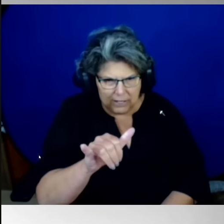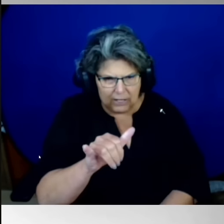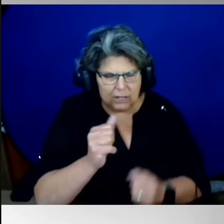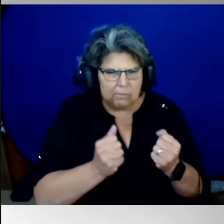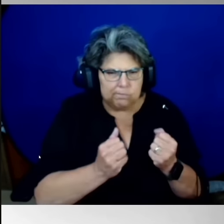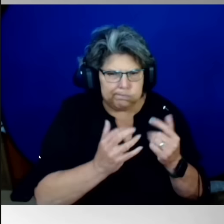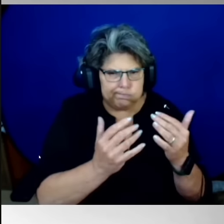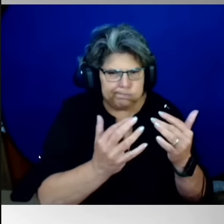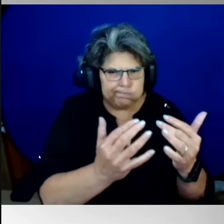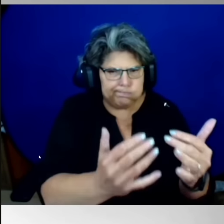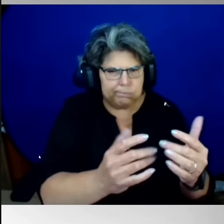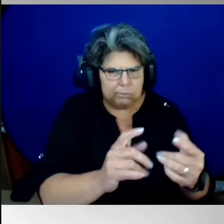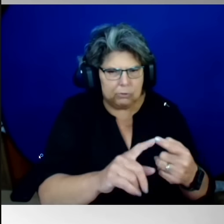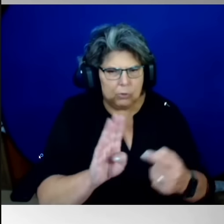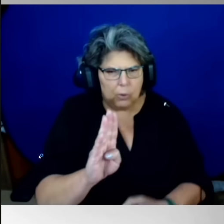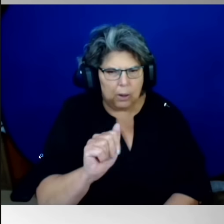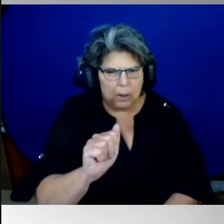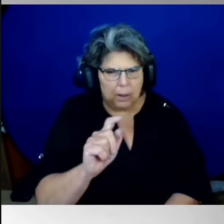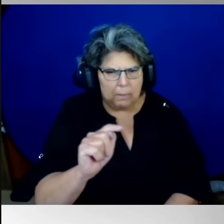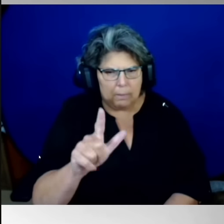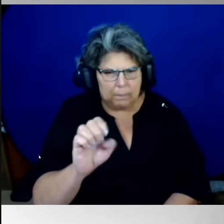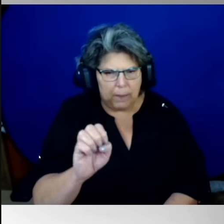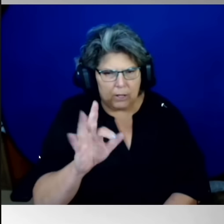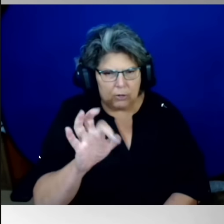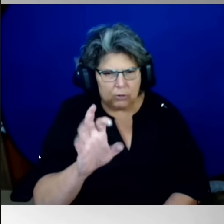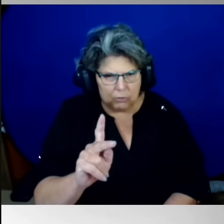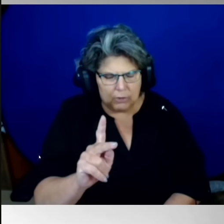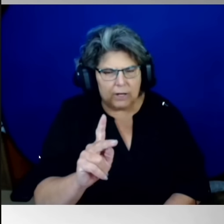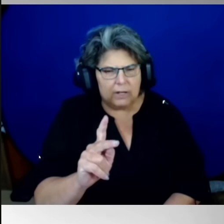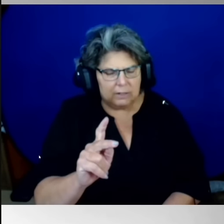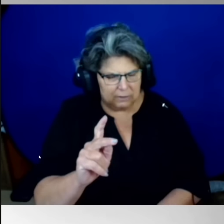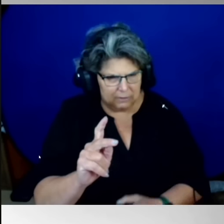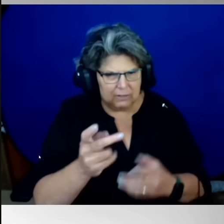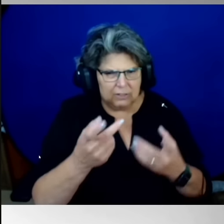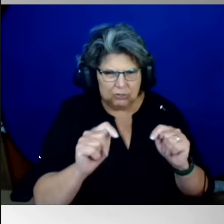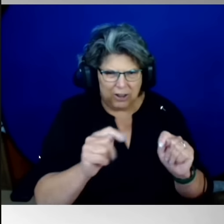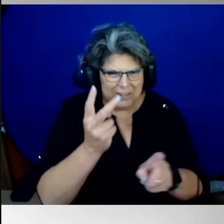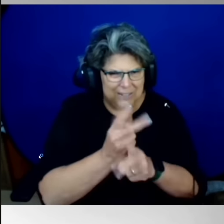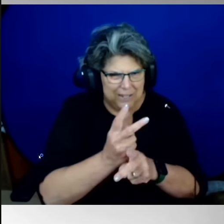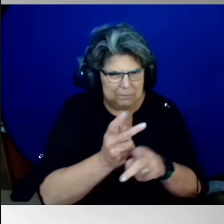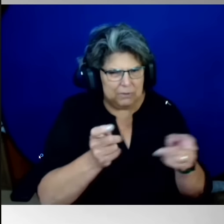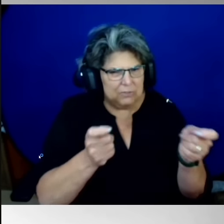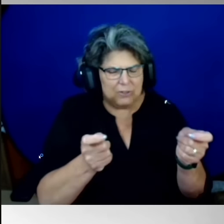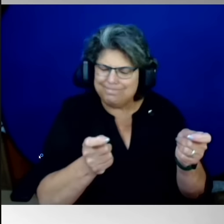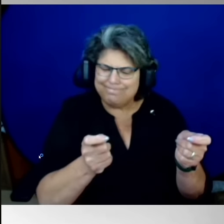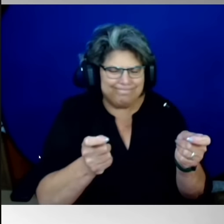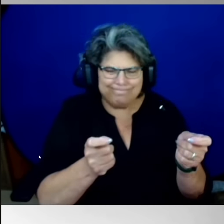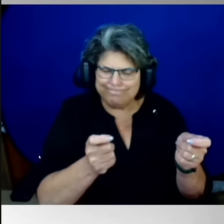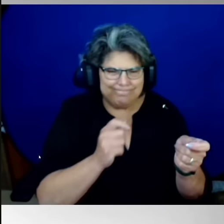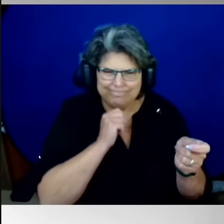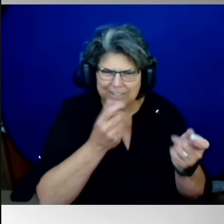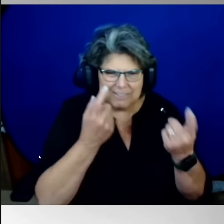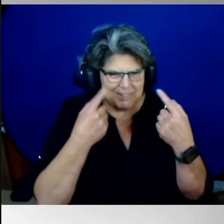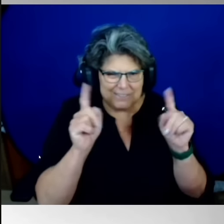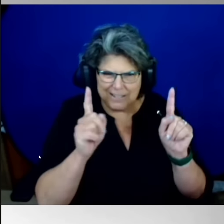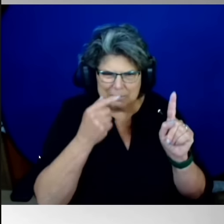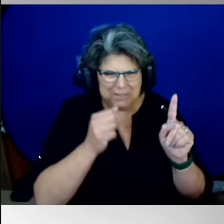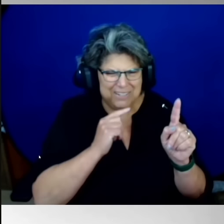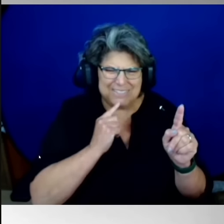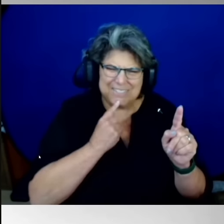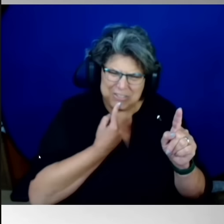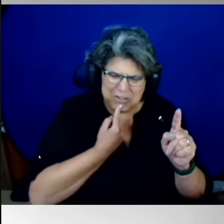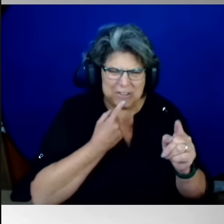lot of defensive firing activities to try to hold that. A lot of that was not successful due to the intensity and the